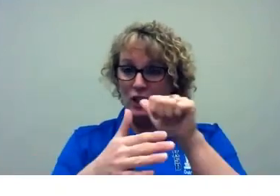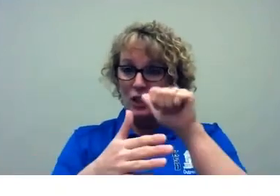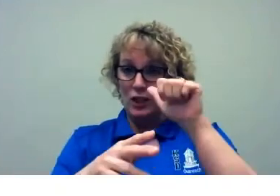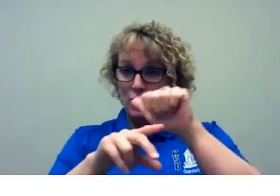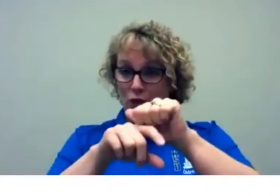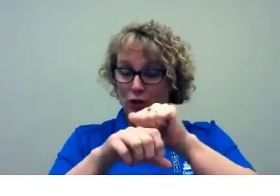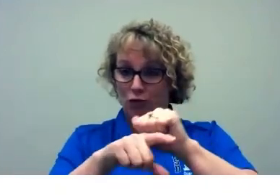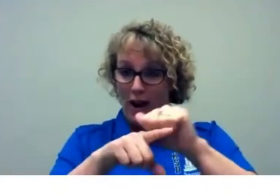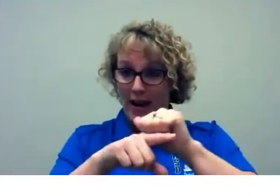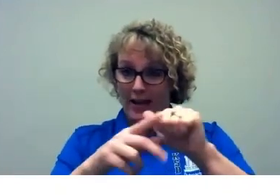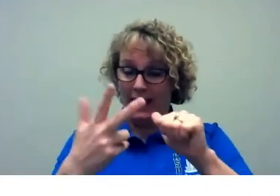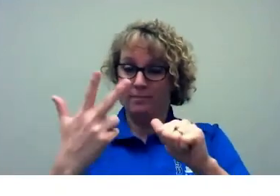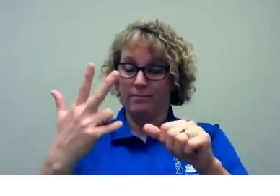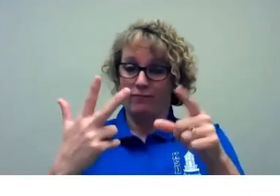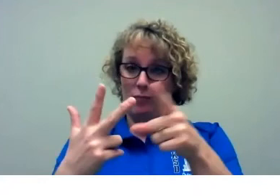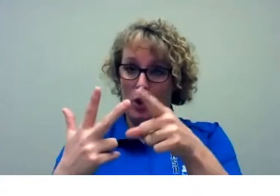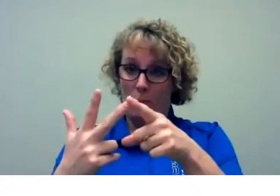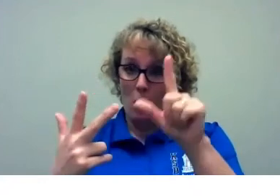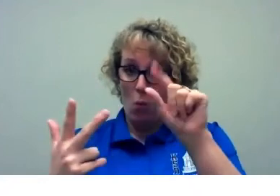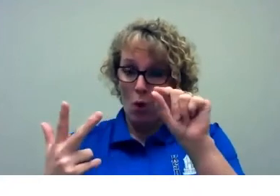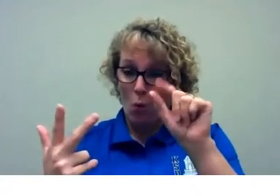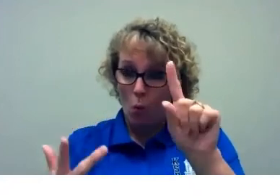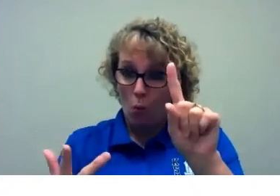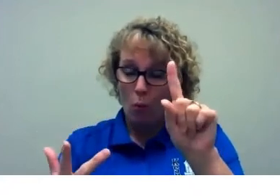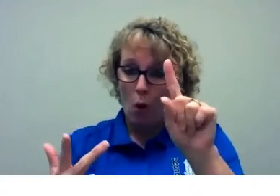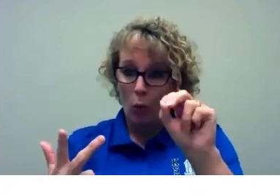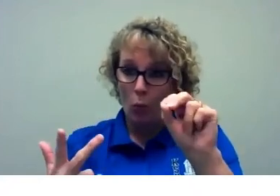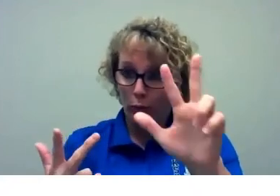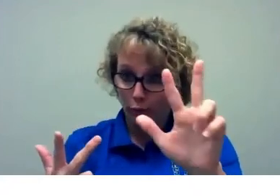Help them find their way of making their decisions.